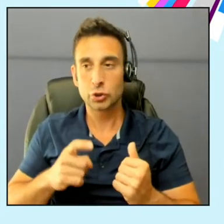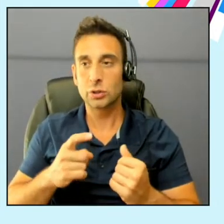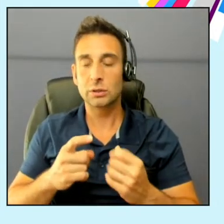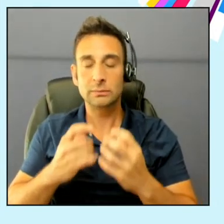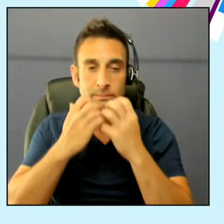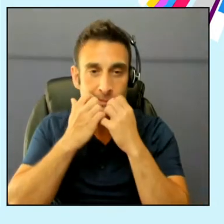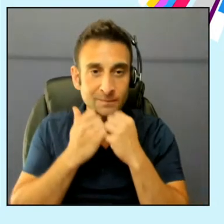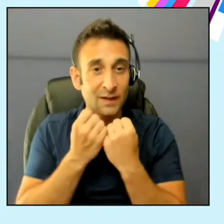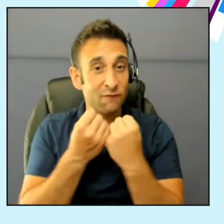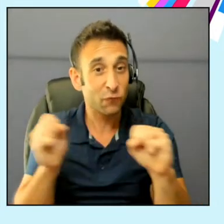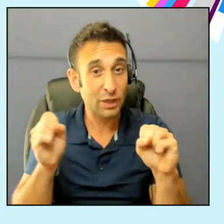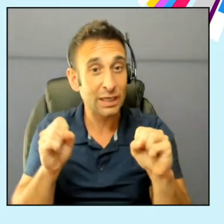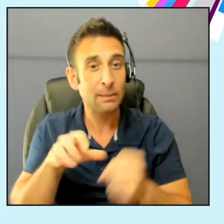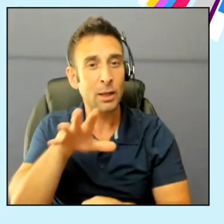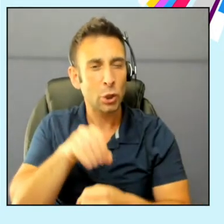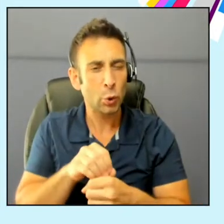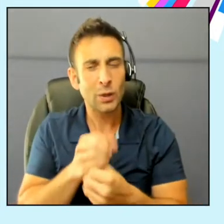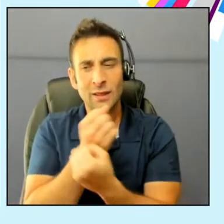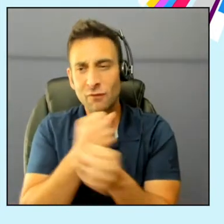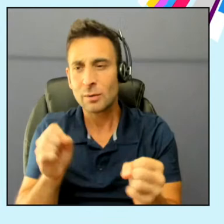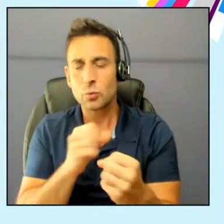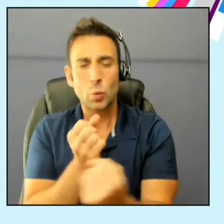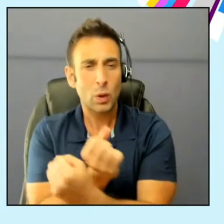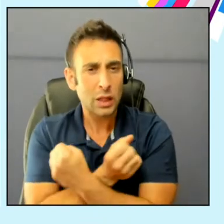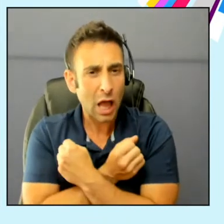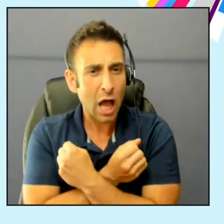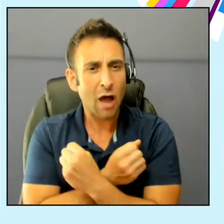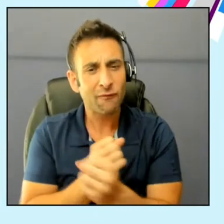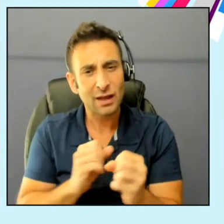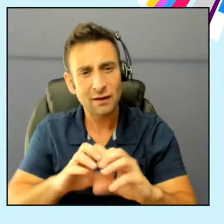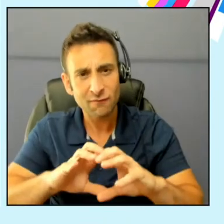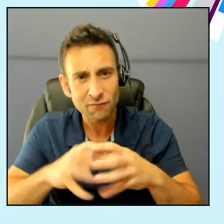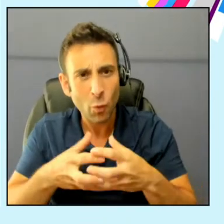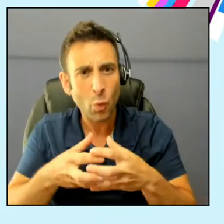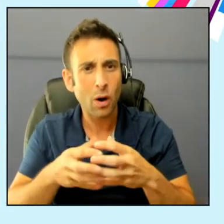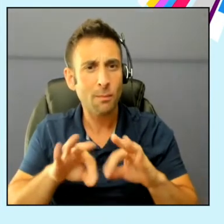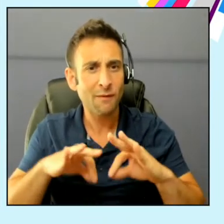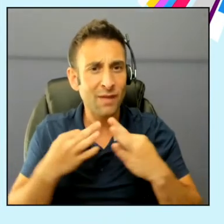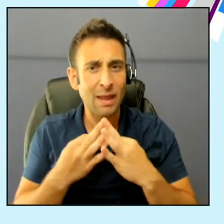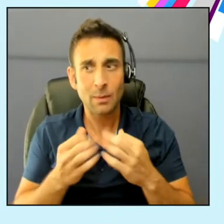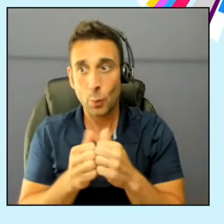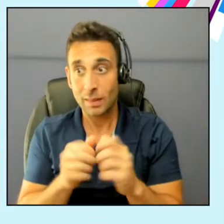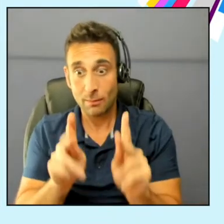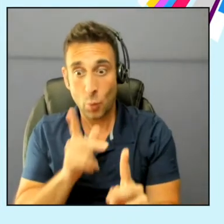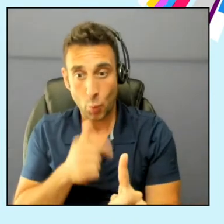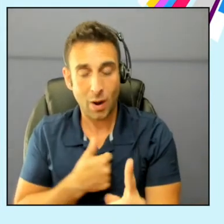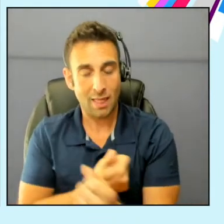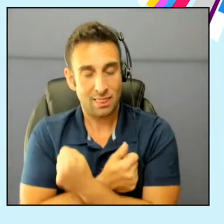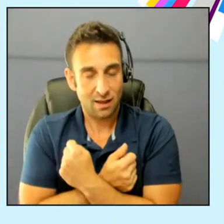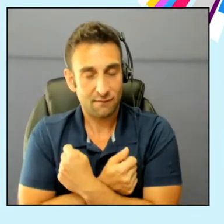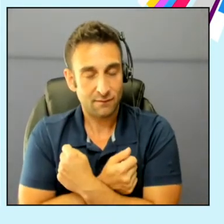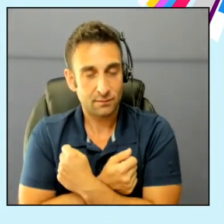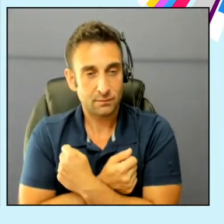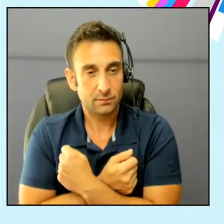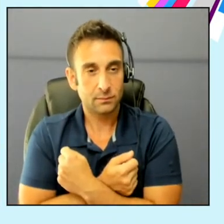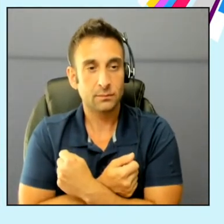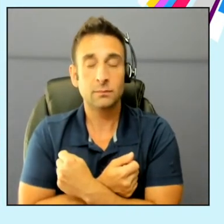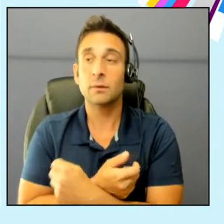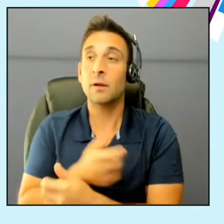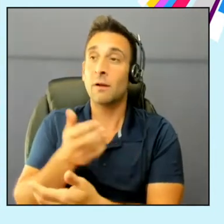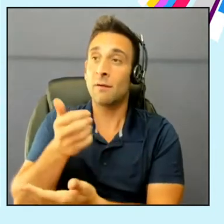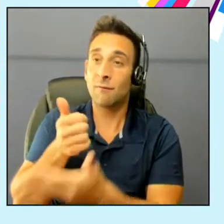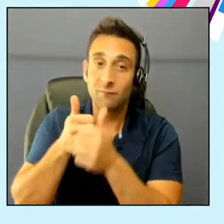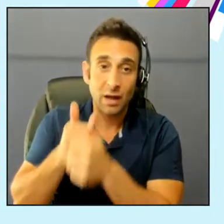the freedom to love and form a family with a loved one. Within the framework of Microsoft's inclusion and